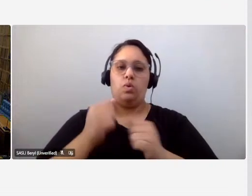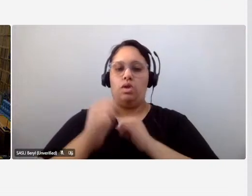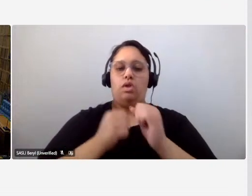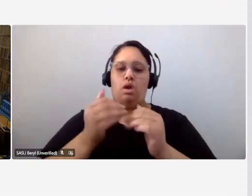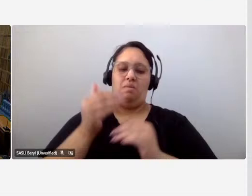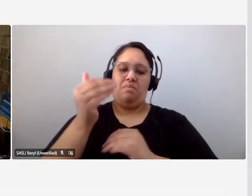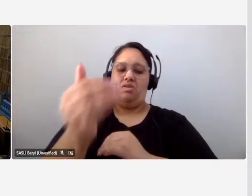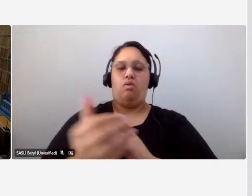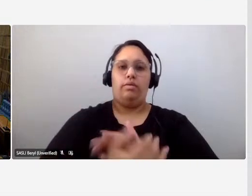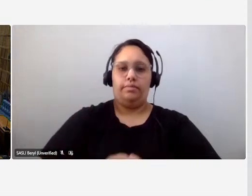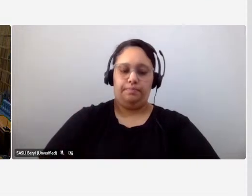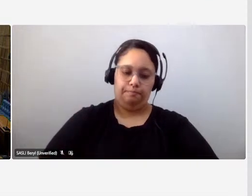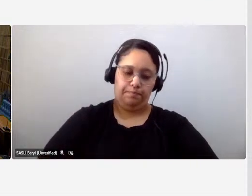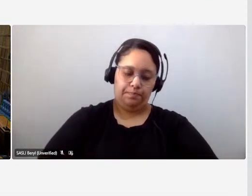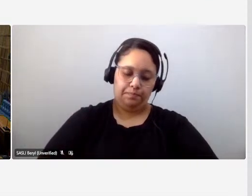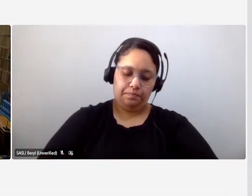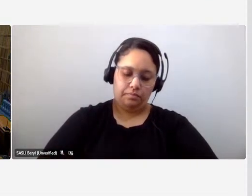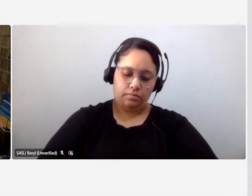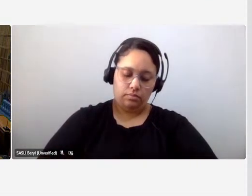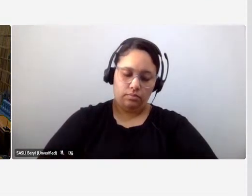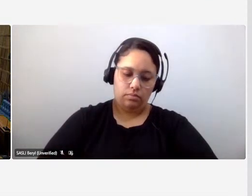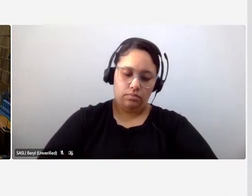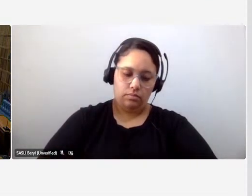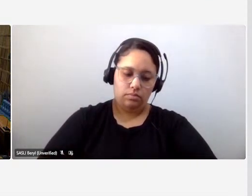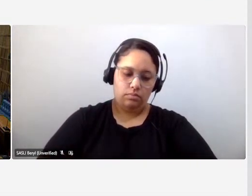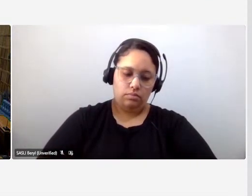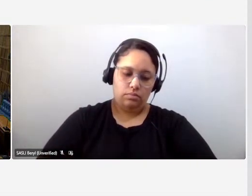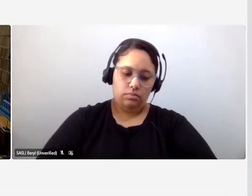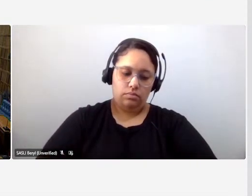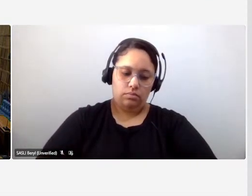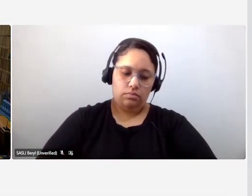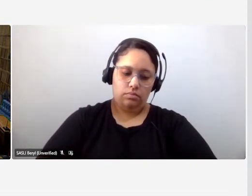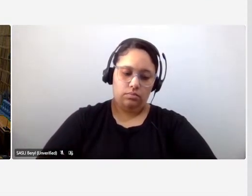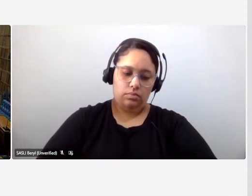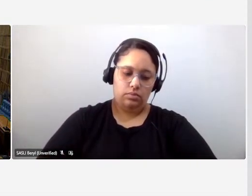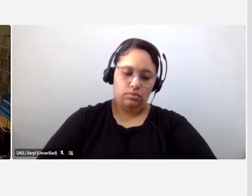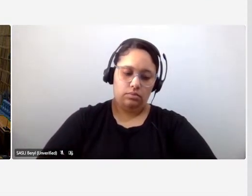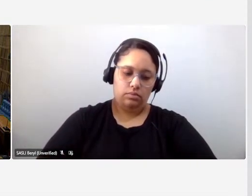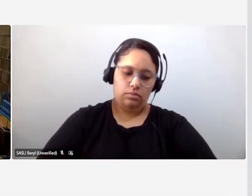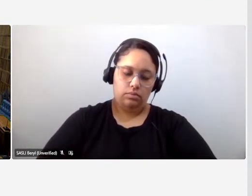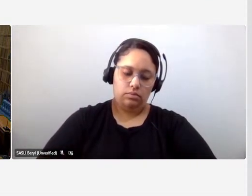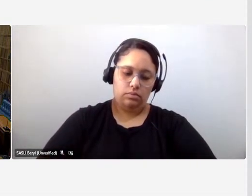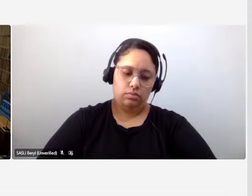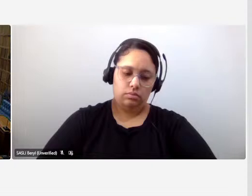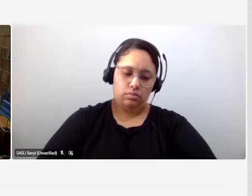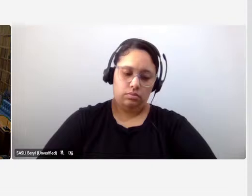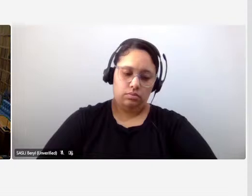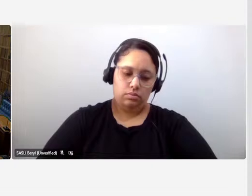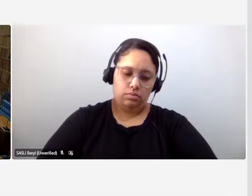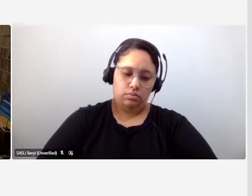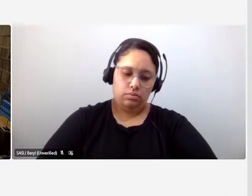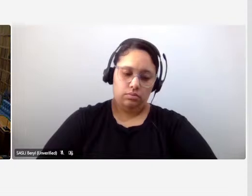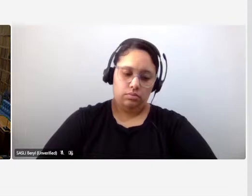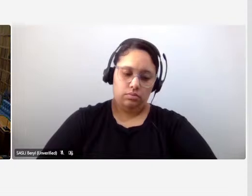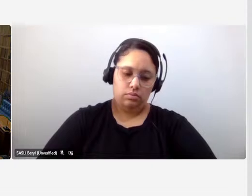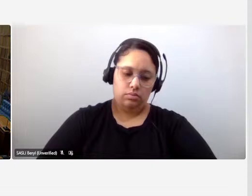Beyond. Just in terms of the program, we have, in addition